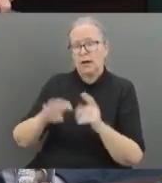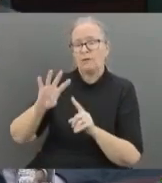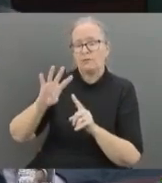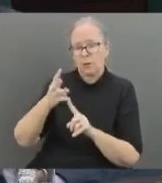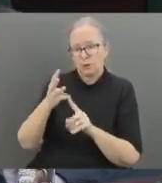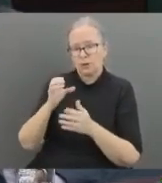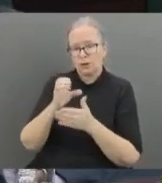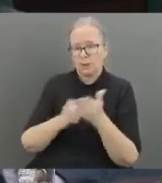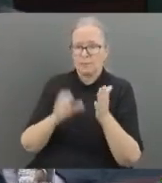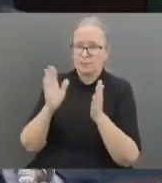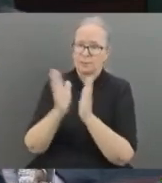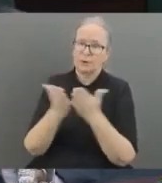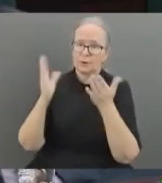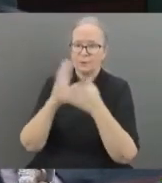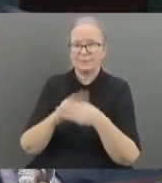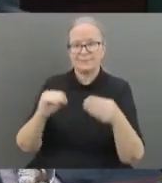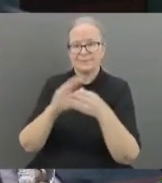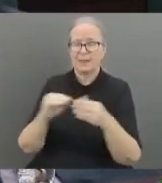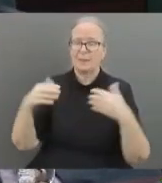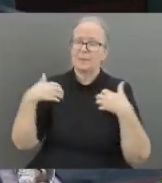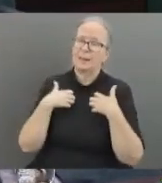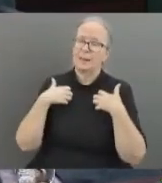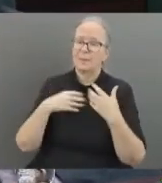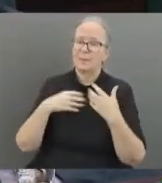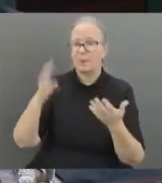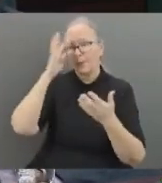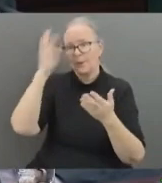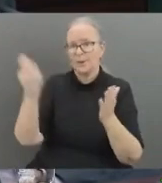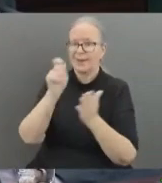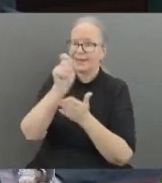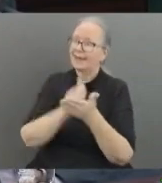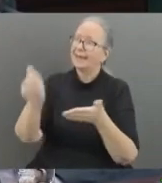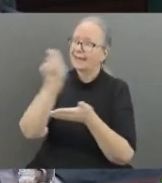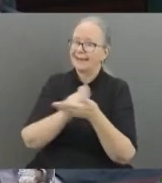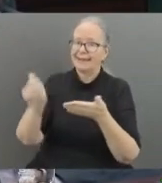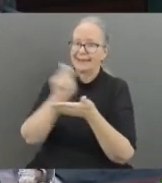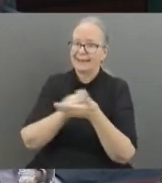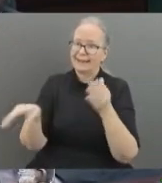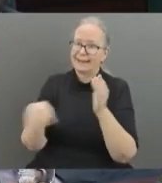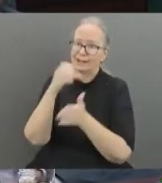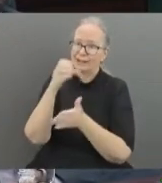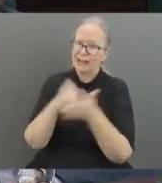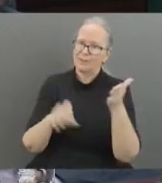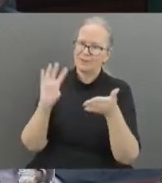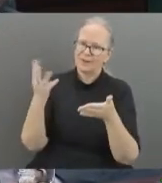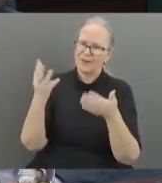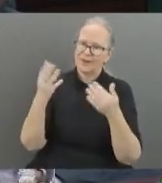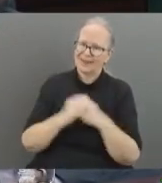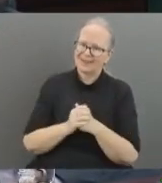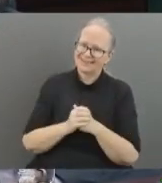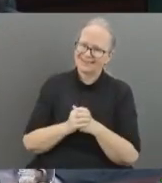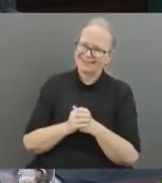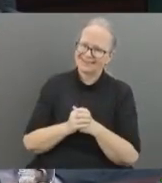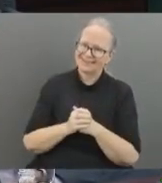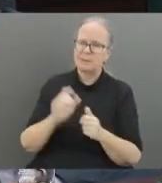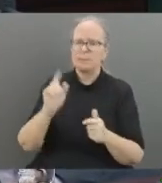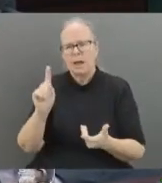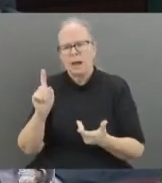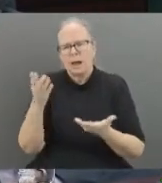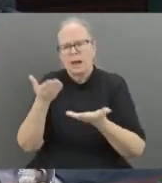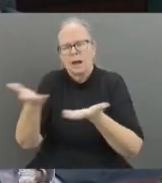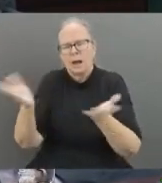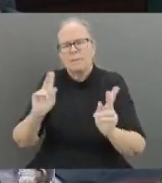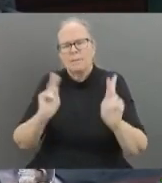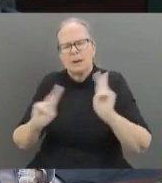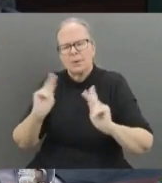methodology? Make up your own. Given that the public service is currently reviewing the latest research to write a status report, which will result in